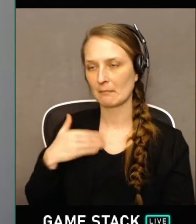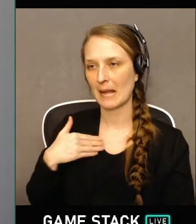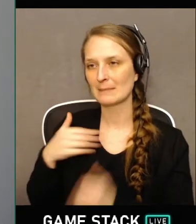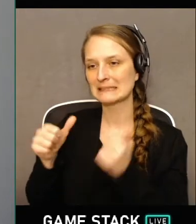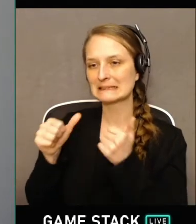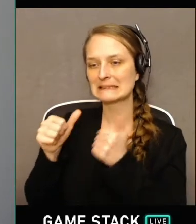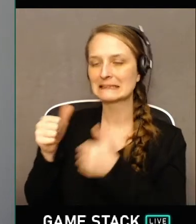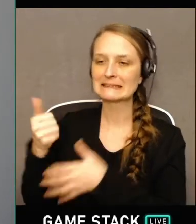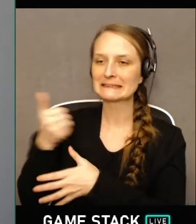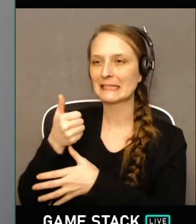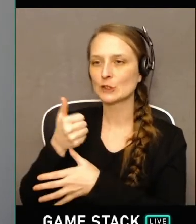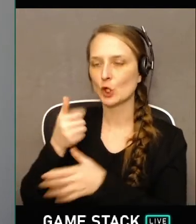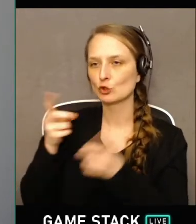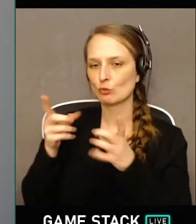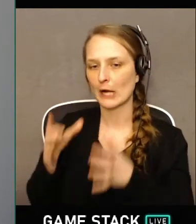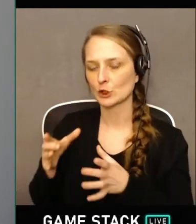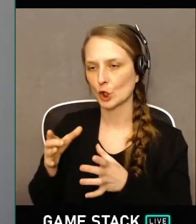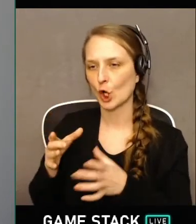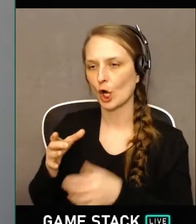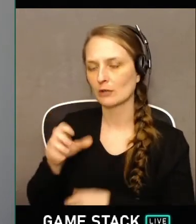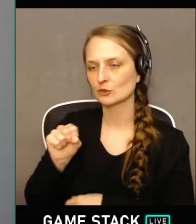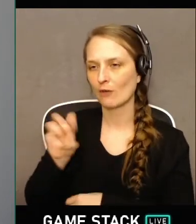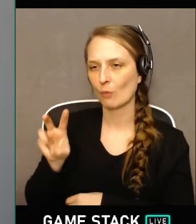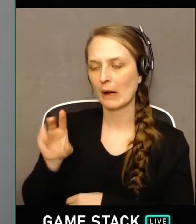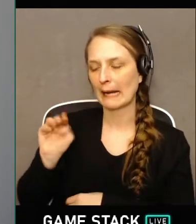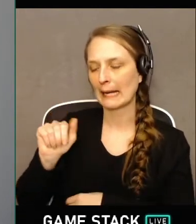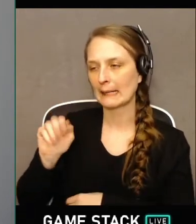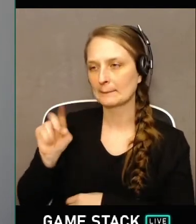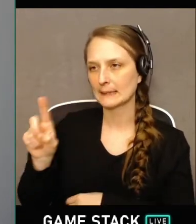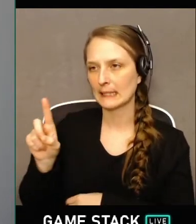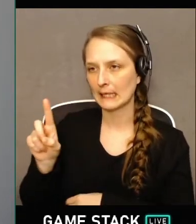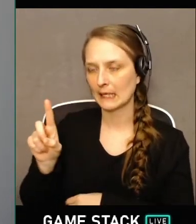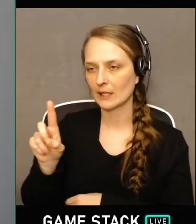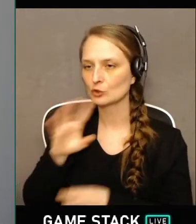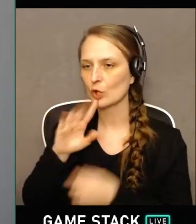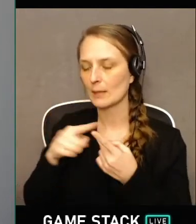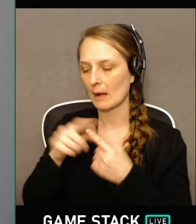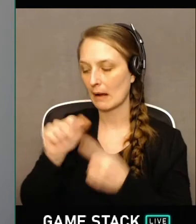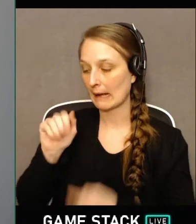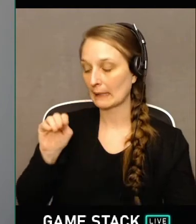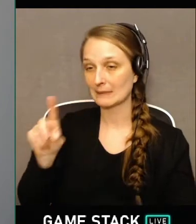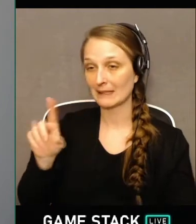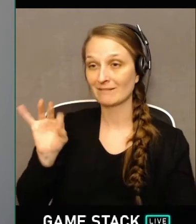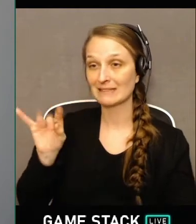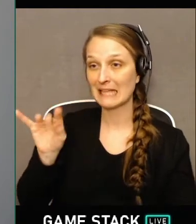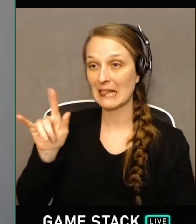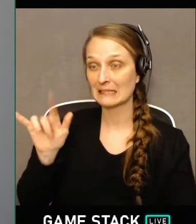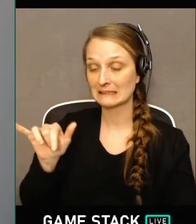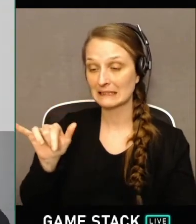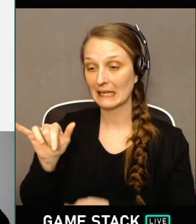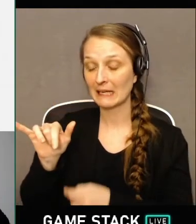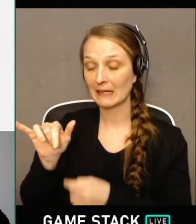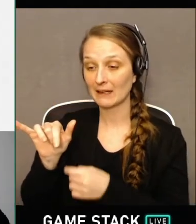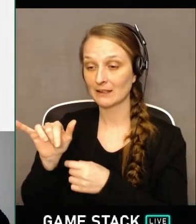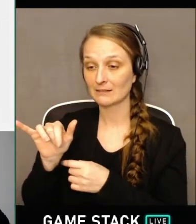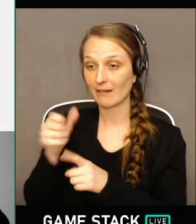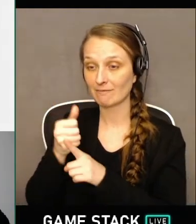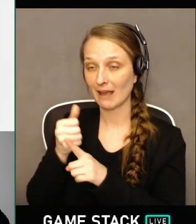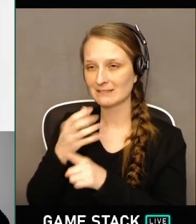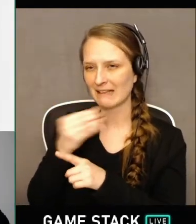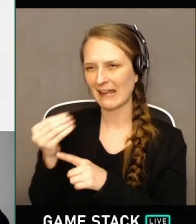Development at AMD. I'm going to talk to you about AMD FidelityFX and some of our software tools for developers.